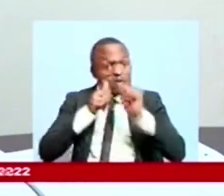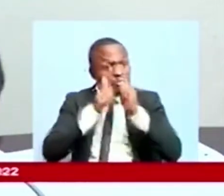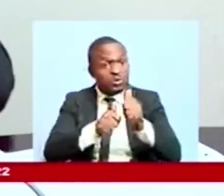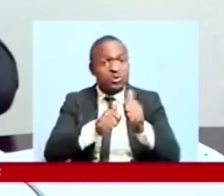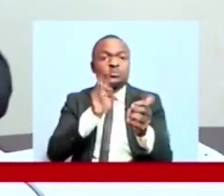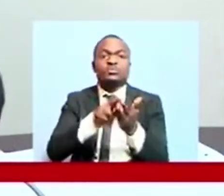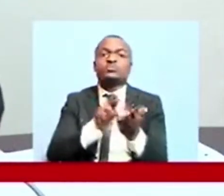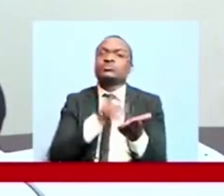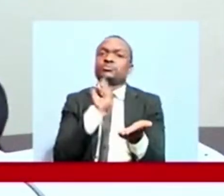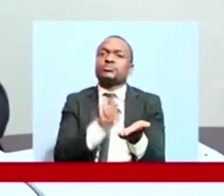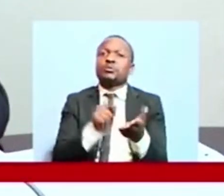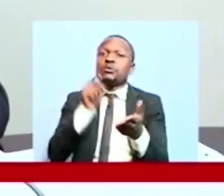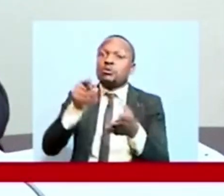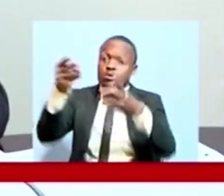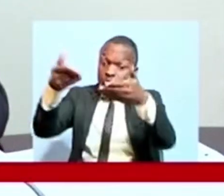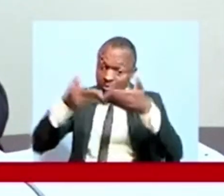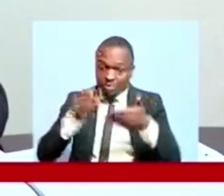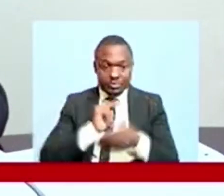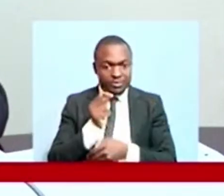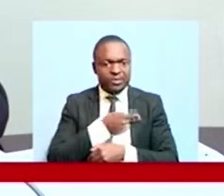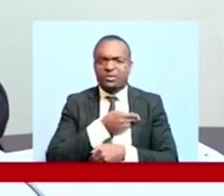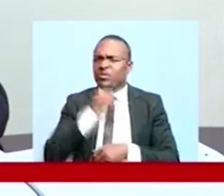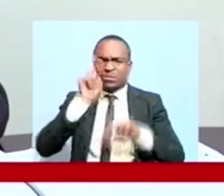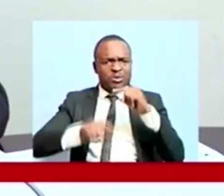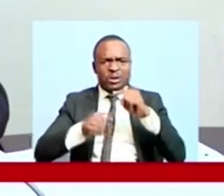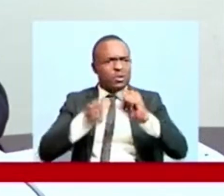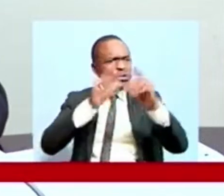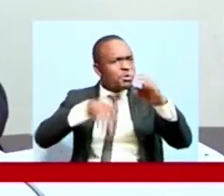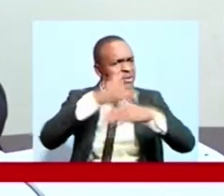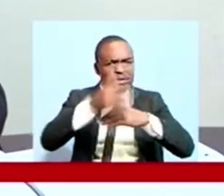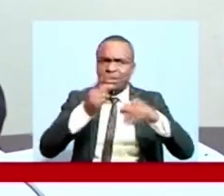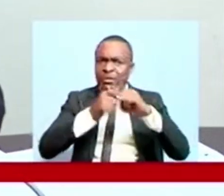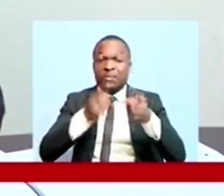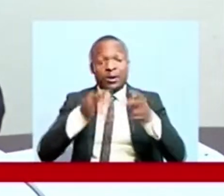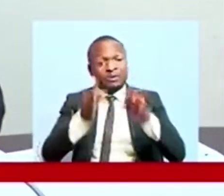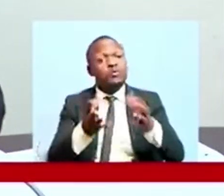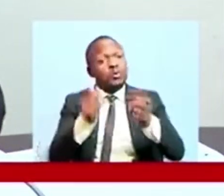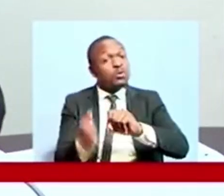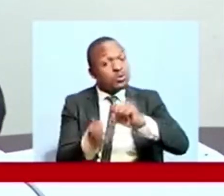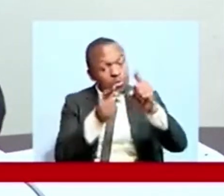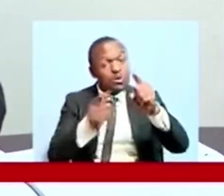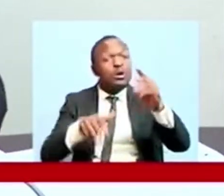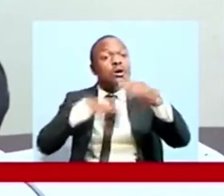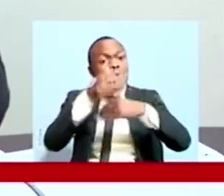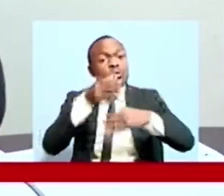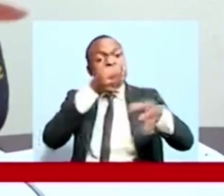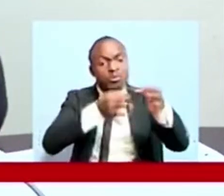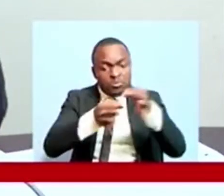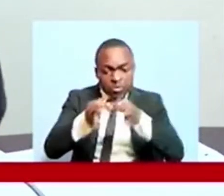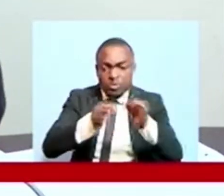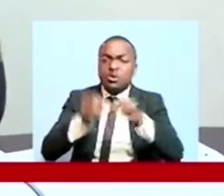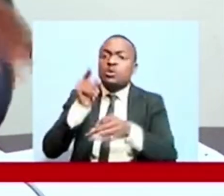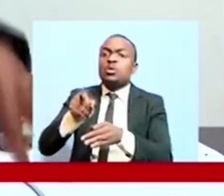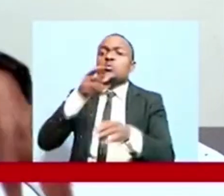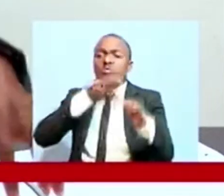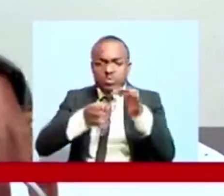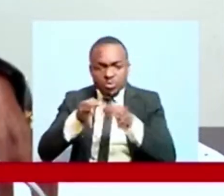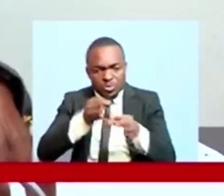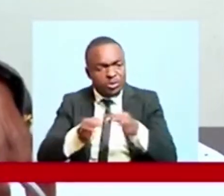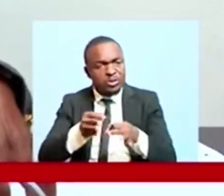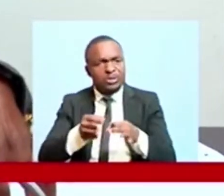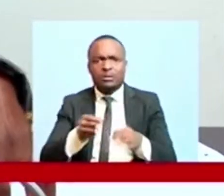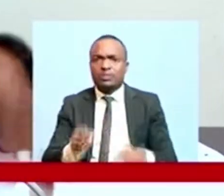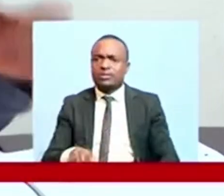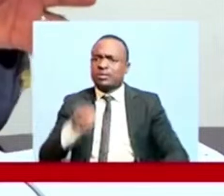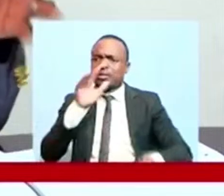boundaries of the report that you have submitted. We will not go out. But when you want to go out there and explain, that one explain other than what